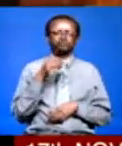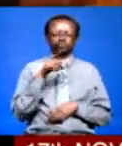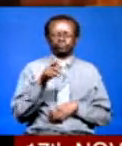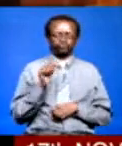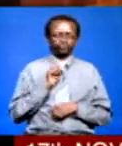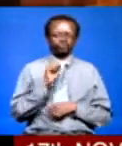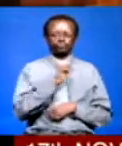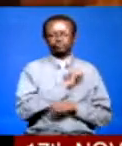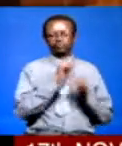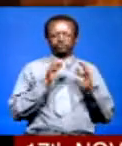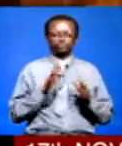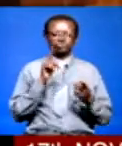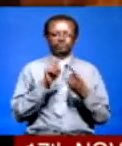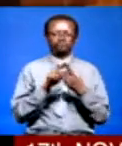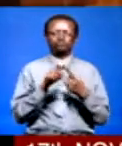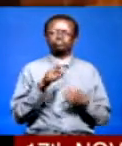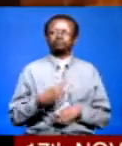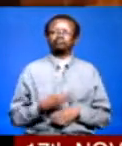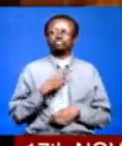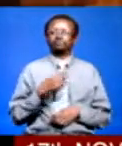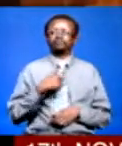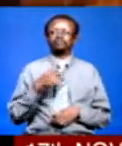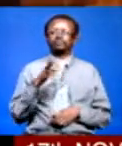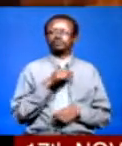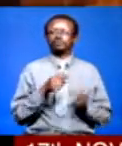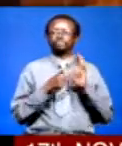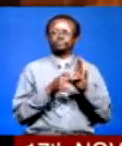me, and I will show you the way.